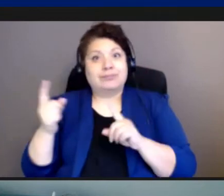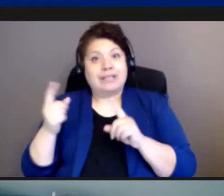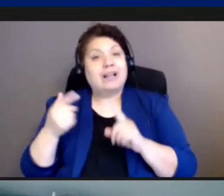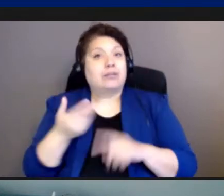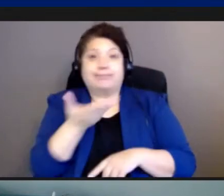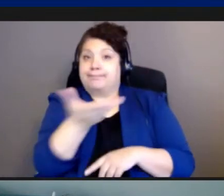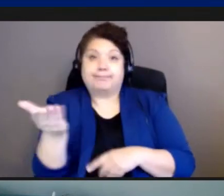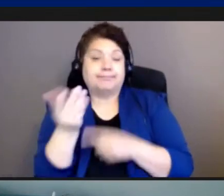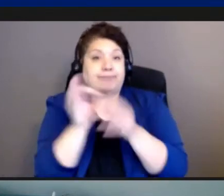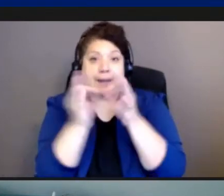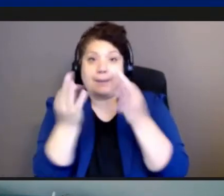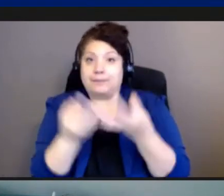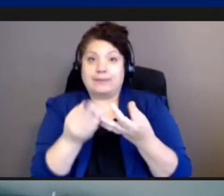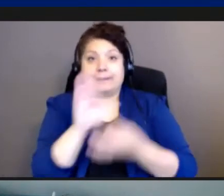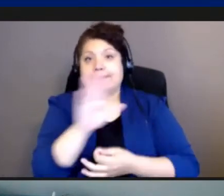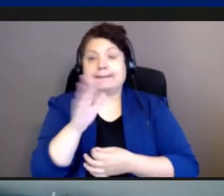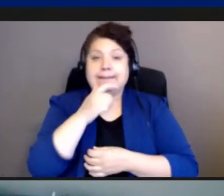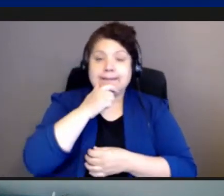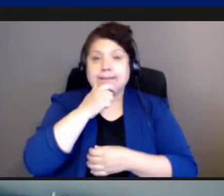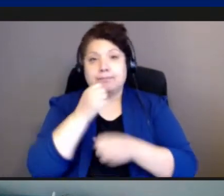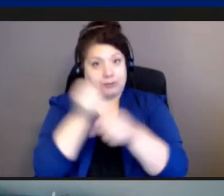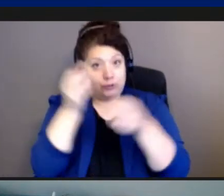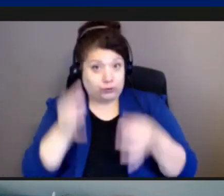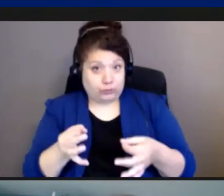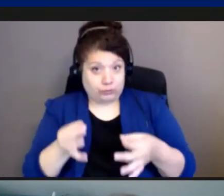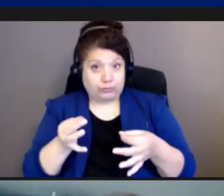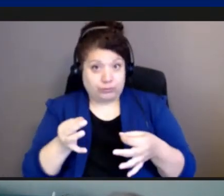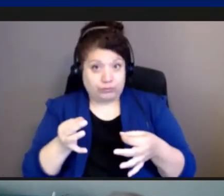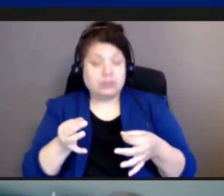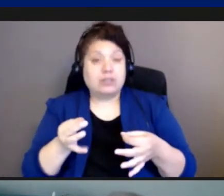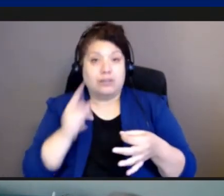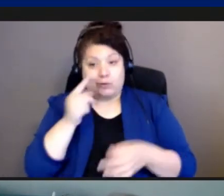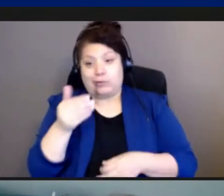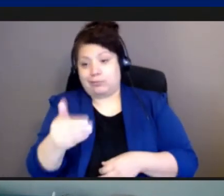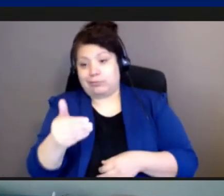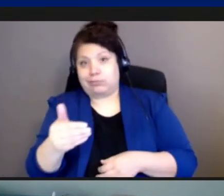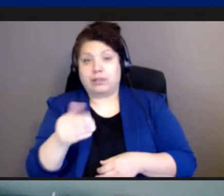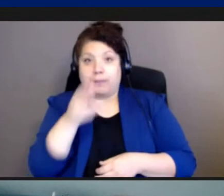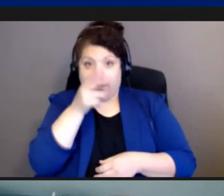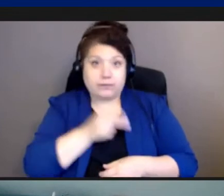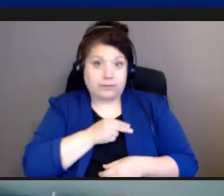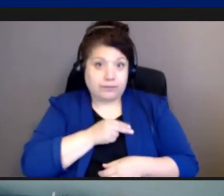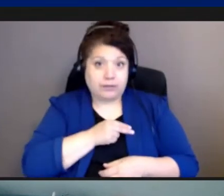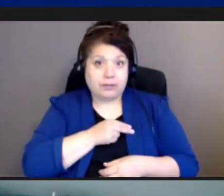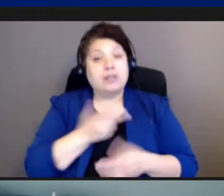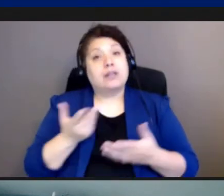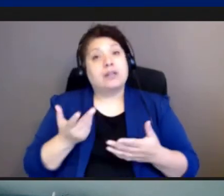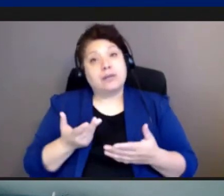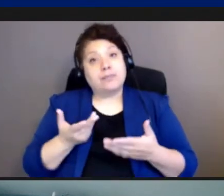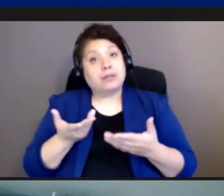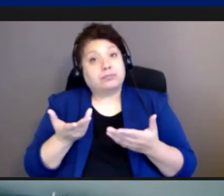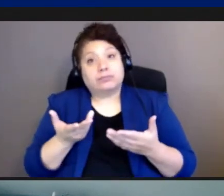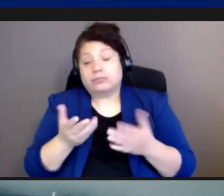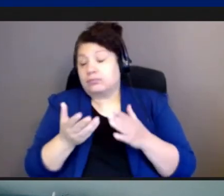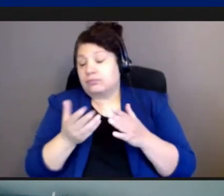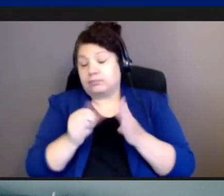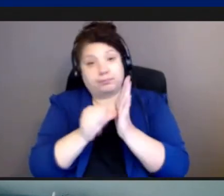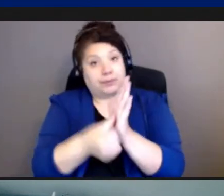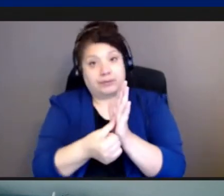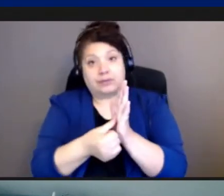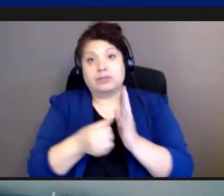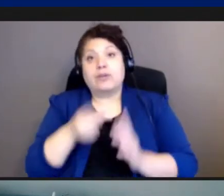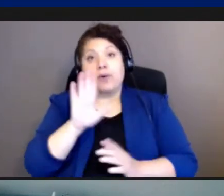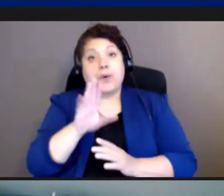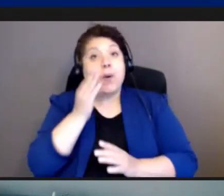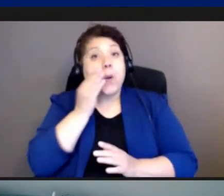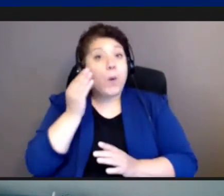make those kinds of decisions going into the weekend. But the basic principle is overall is that your existing